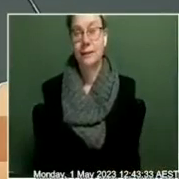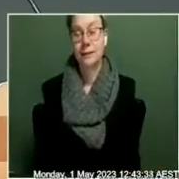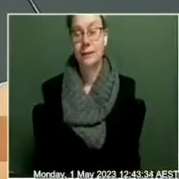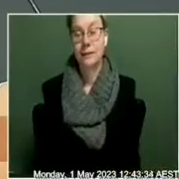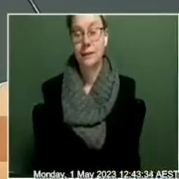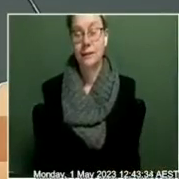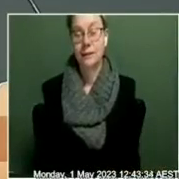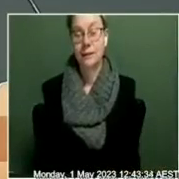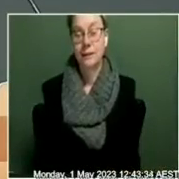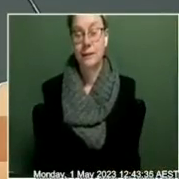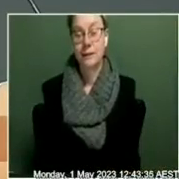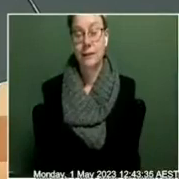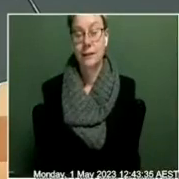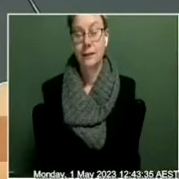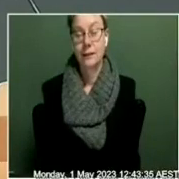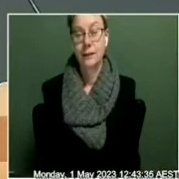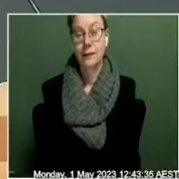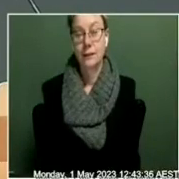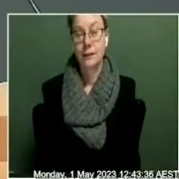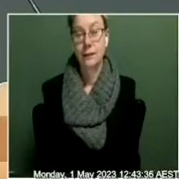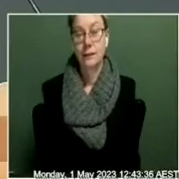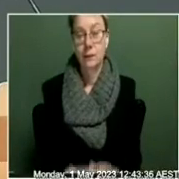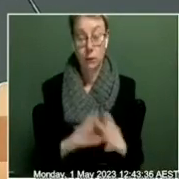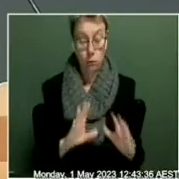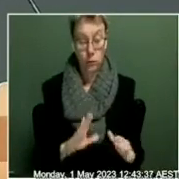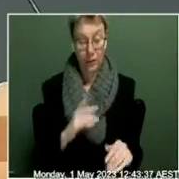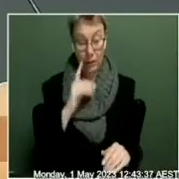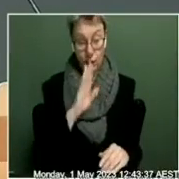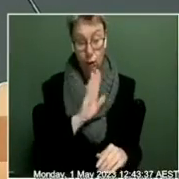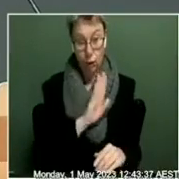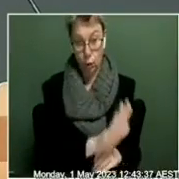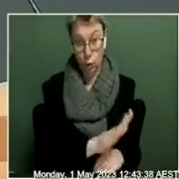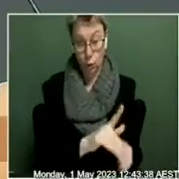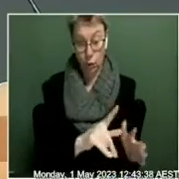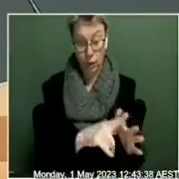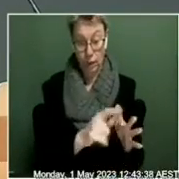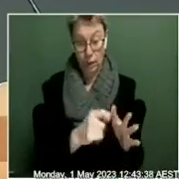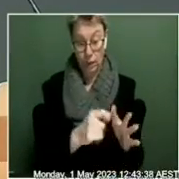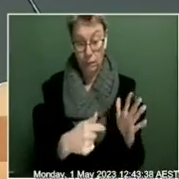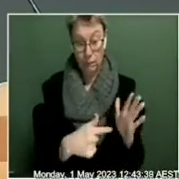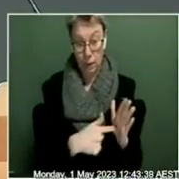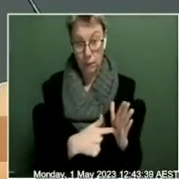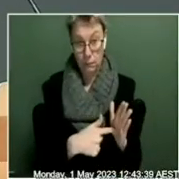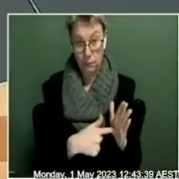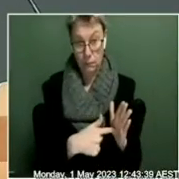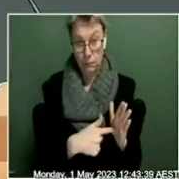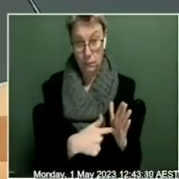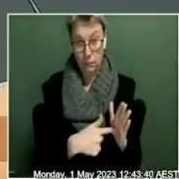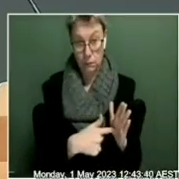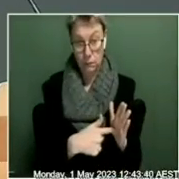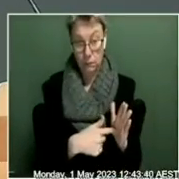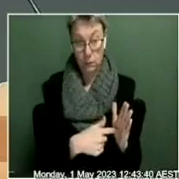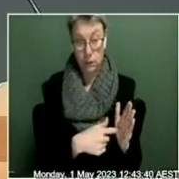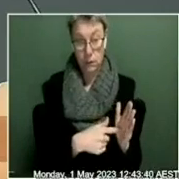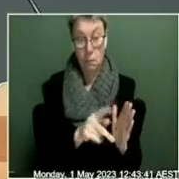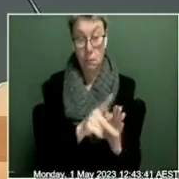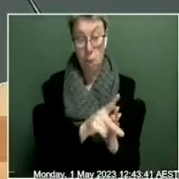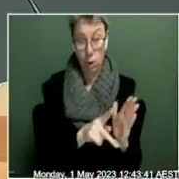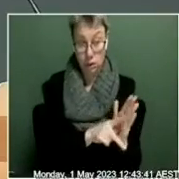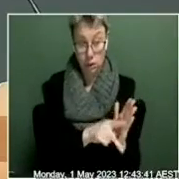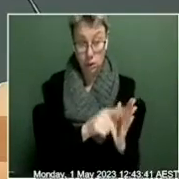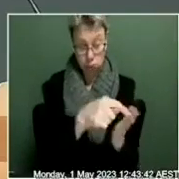policy standpoint, you accept that human rights are fundamental to practically everything that you do.